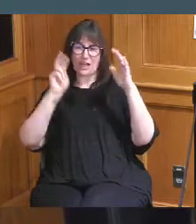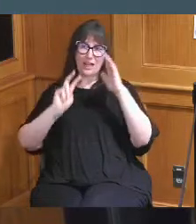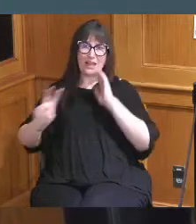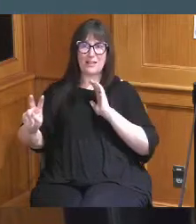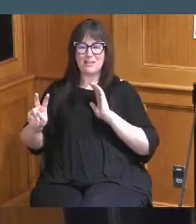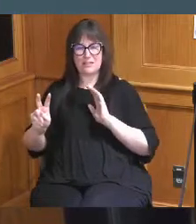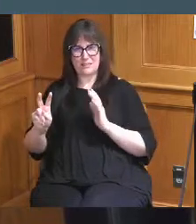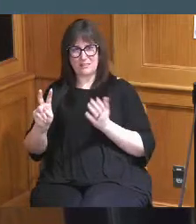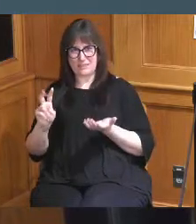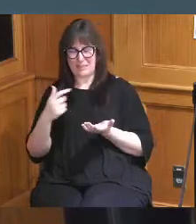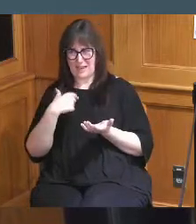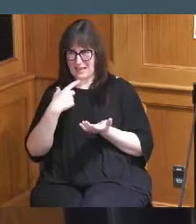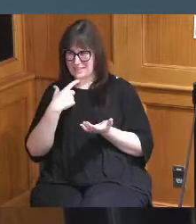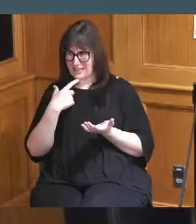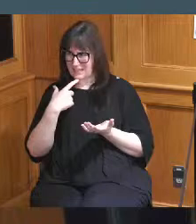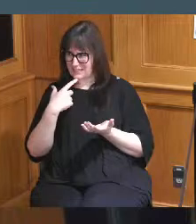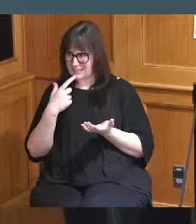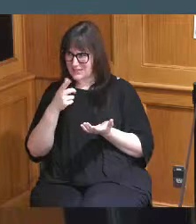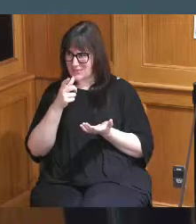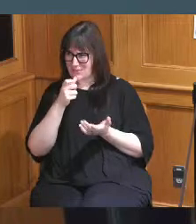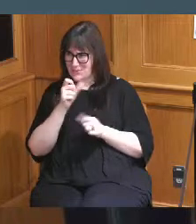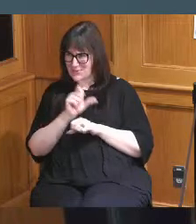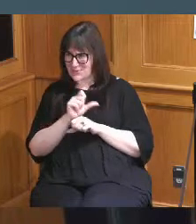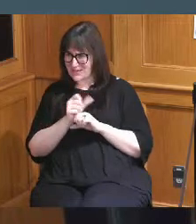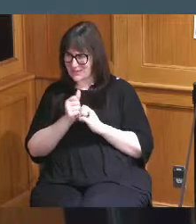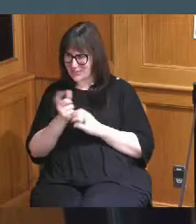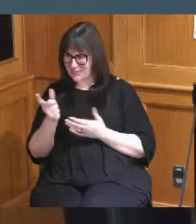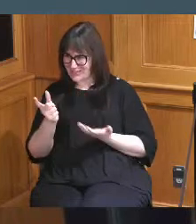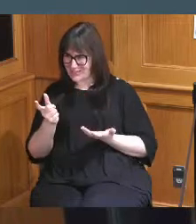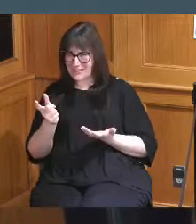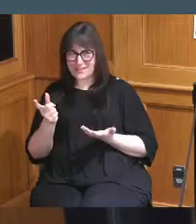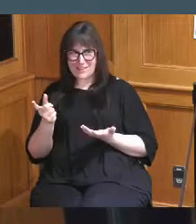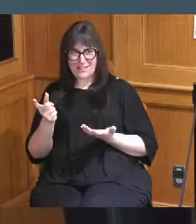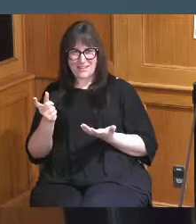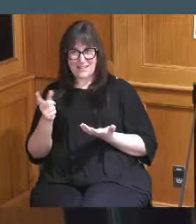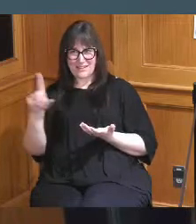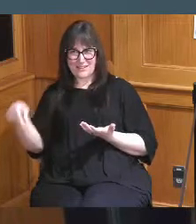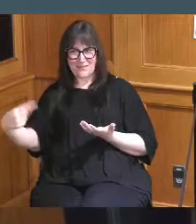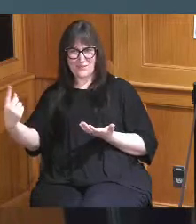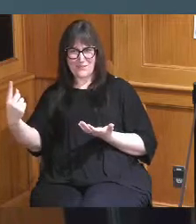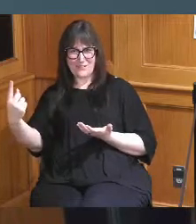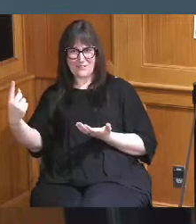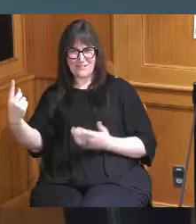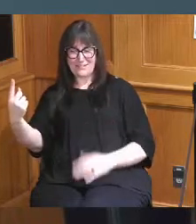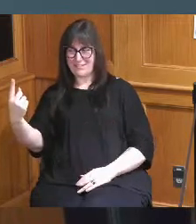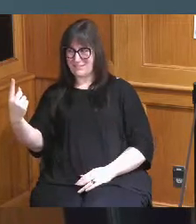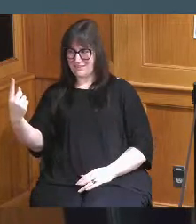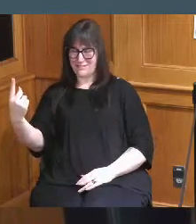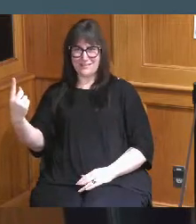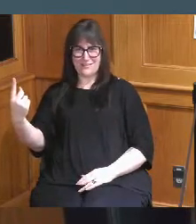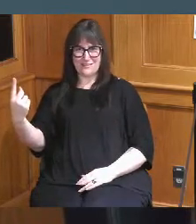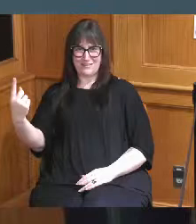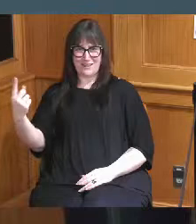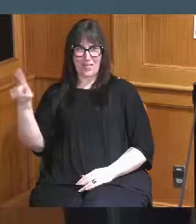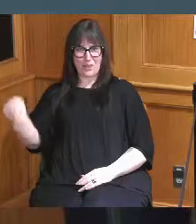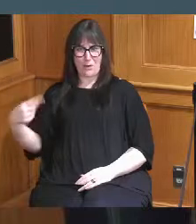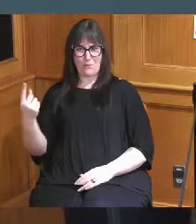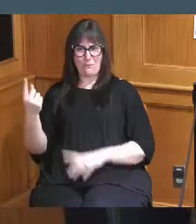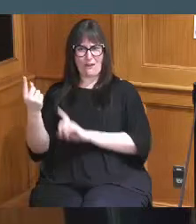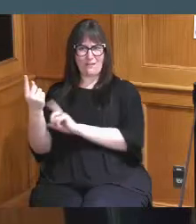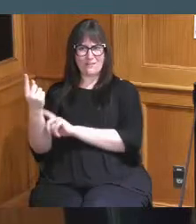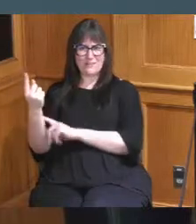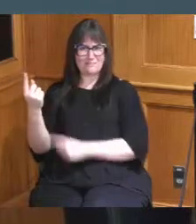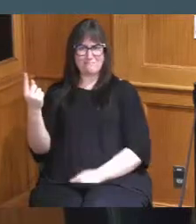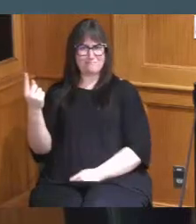said, well, who's working with you? And you were the only one. You were the only one doing it, the Lone